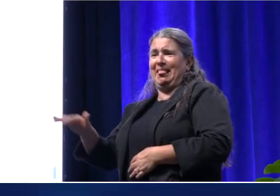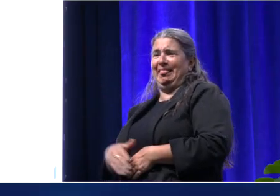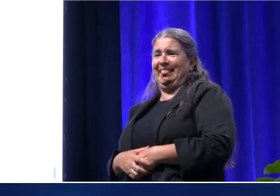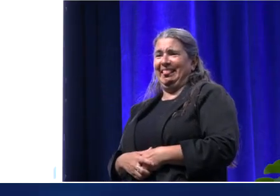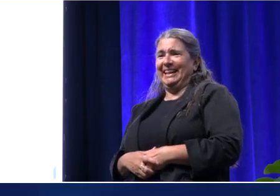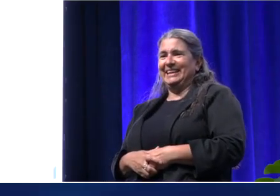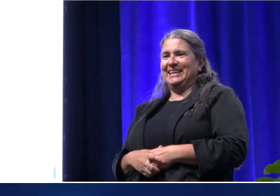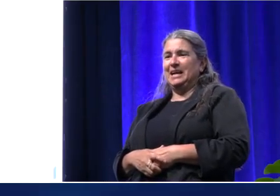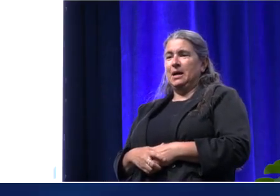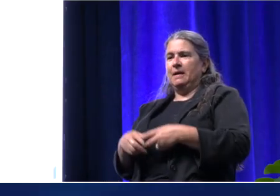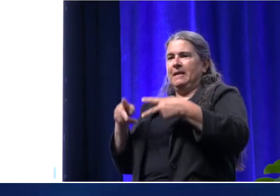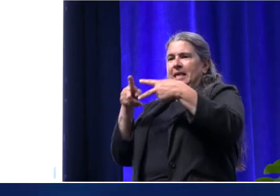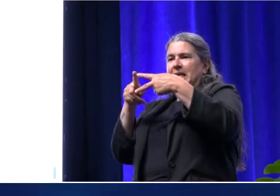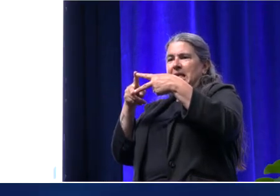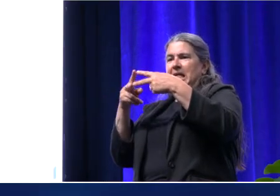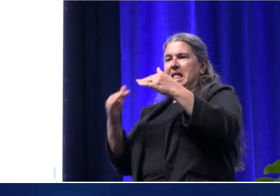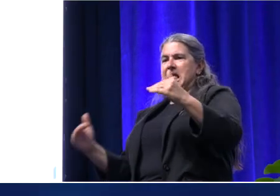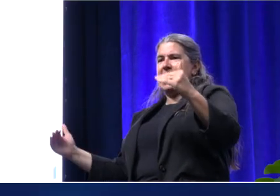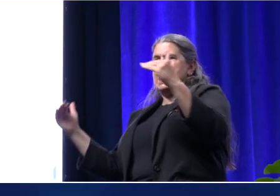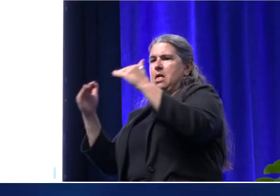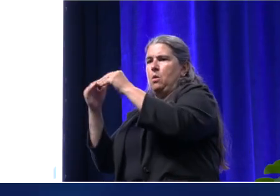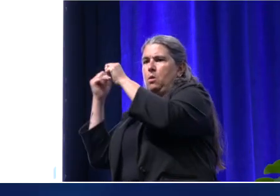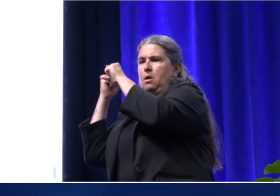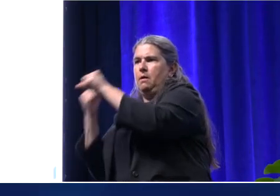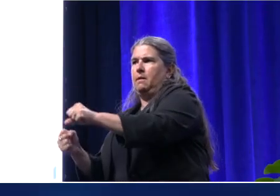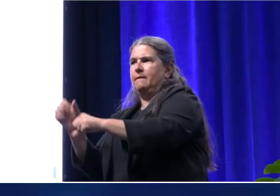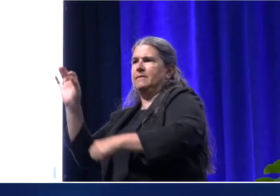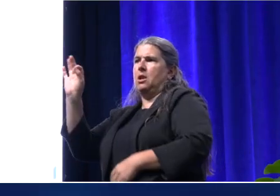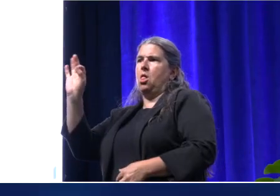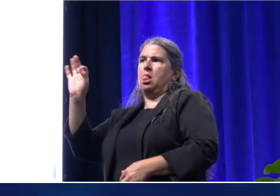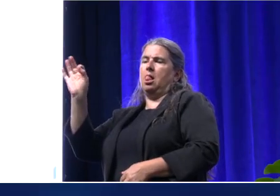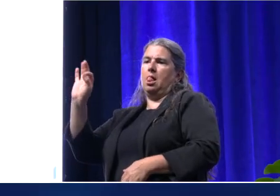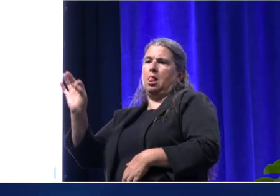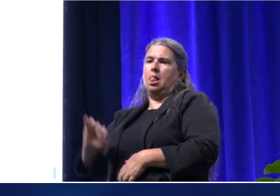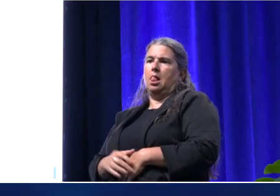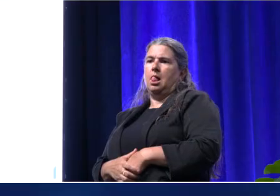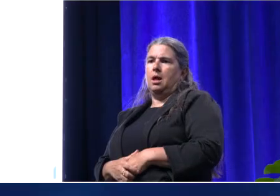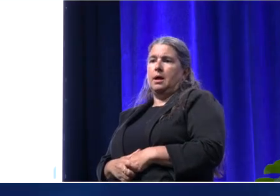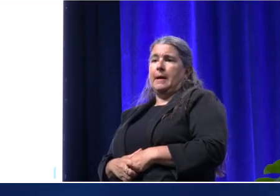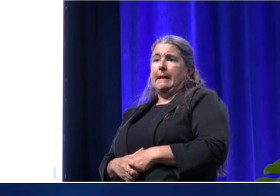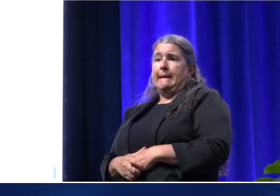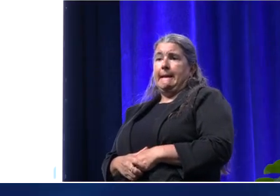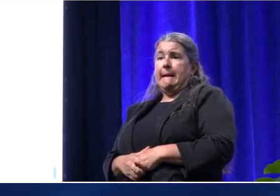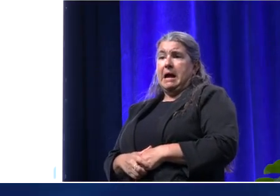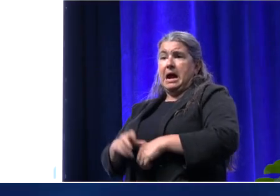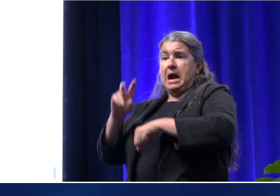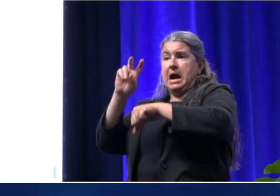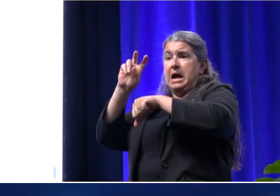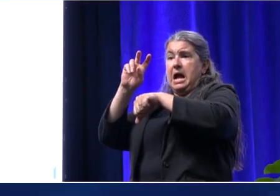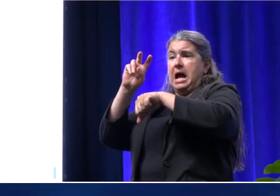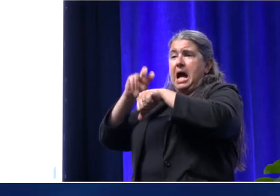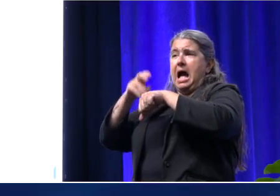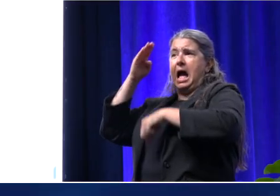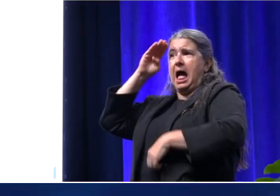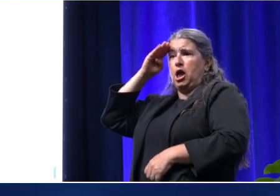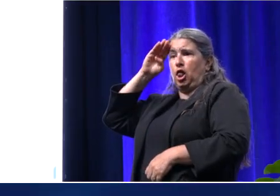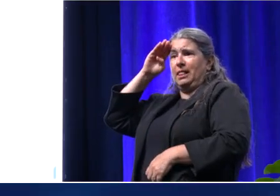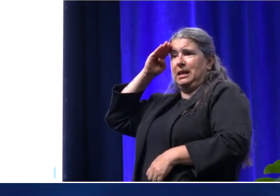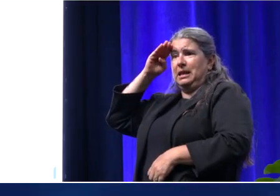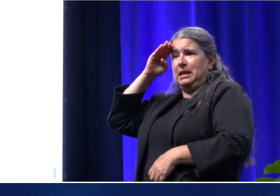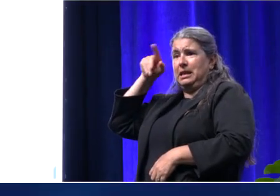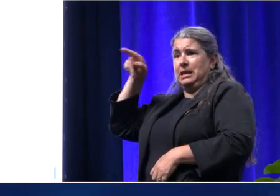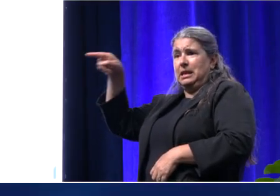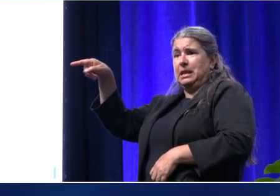But our colleagues in Ireland, for example, have had to deal with nitazines for longer. And in about half the overdose deaths in